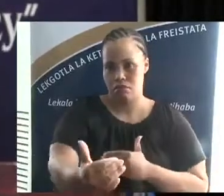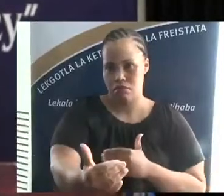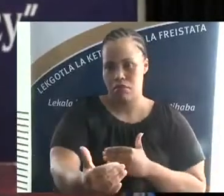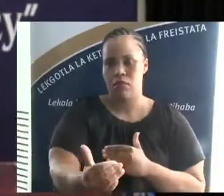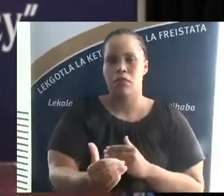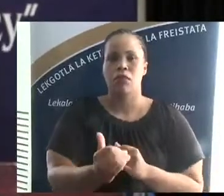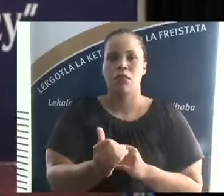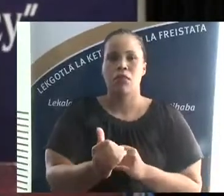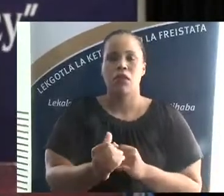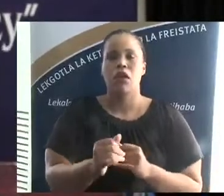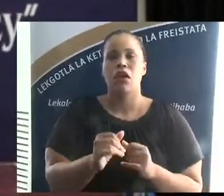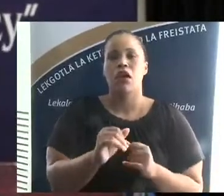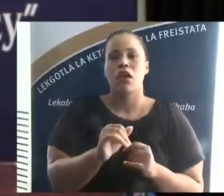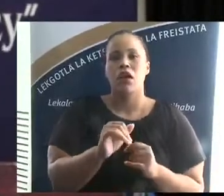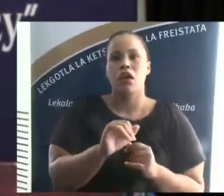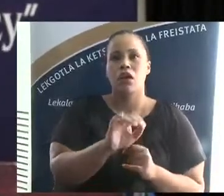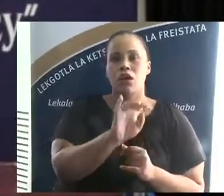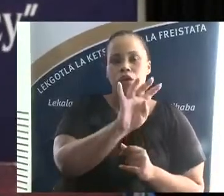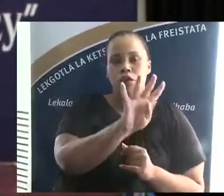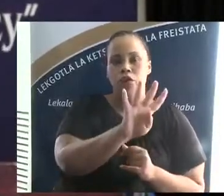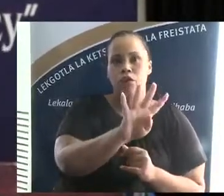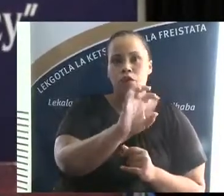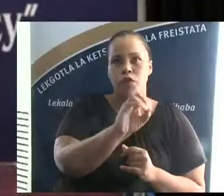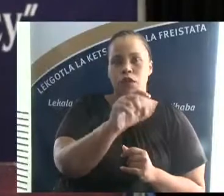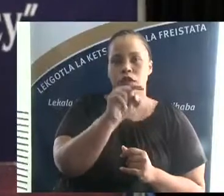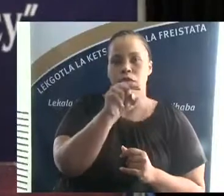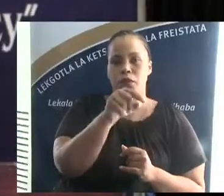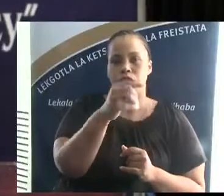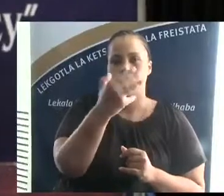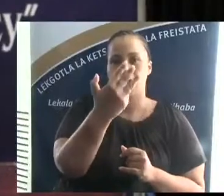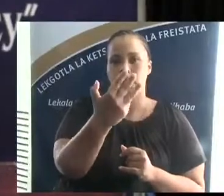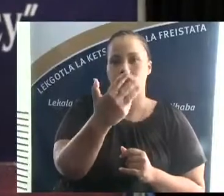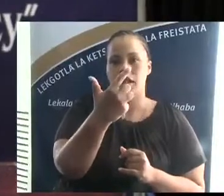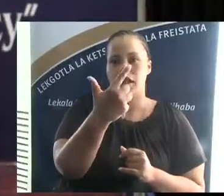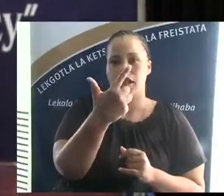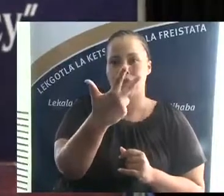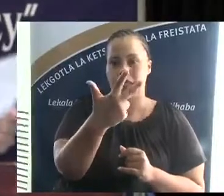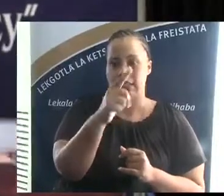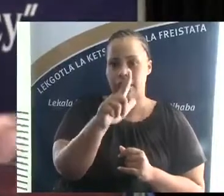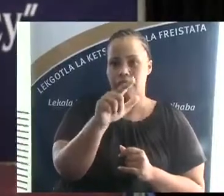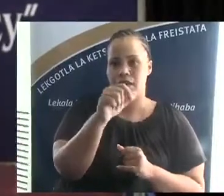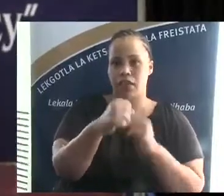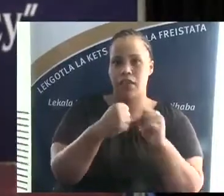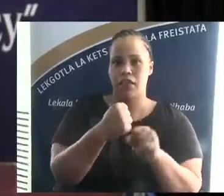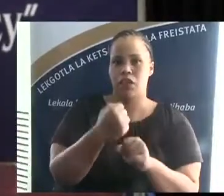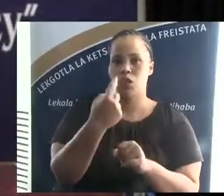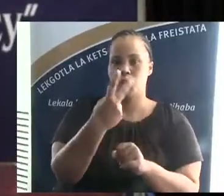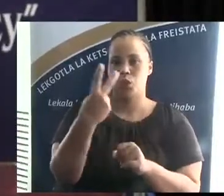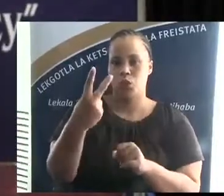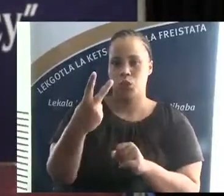constituted is 40.987 billion in 2022-23,